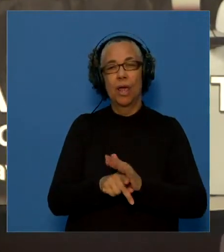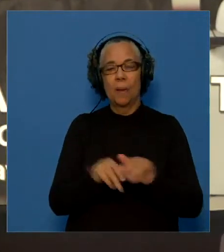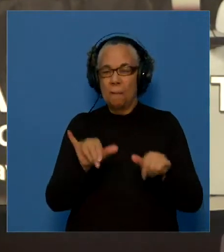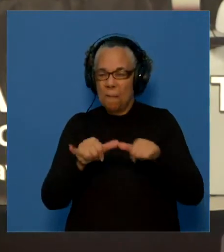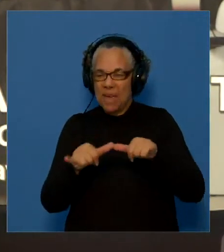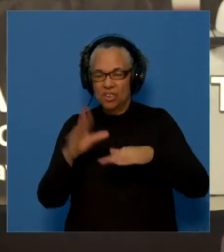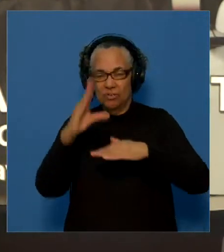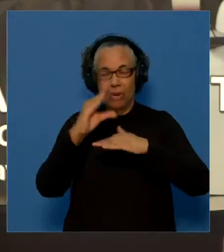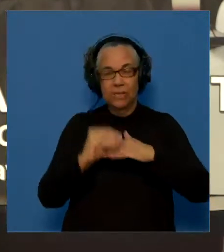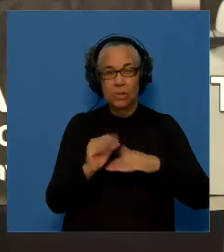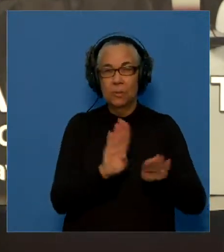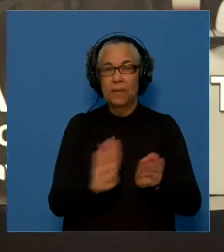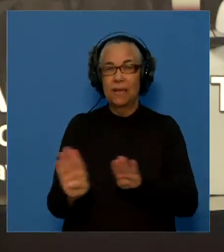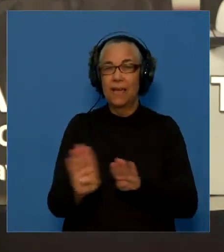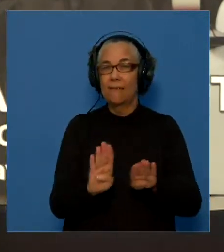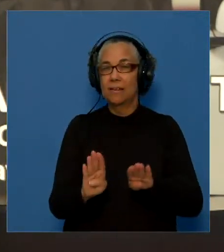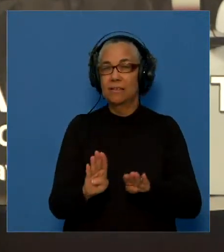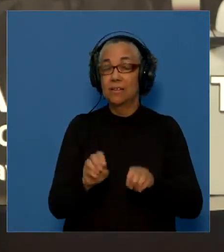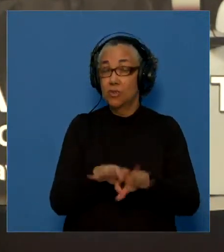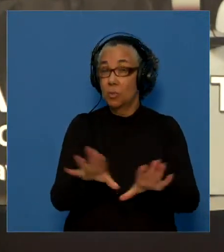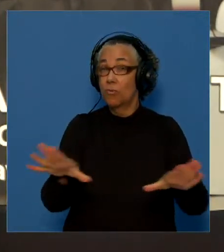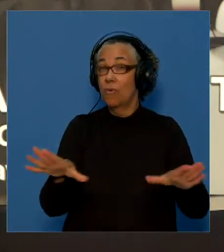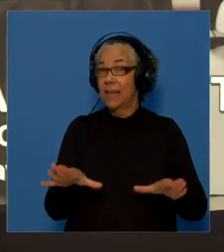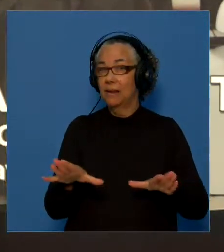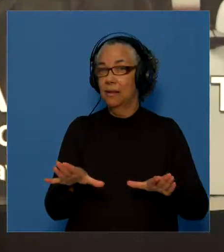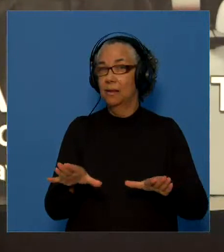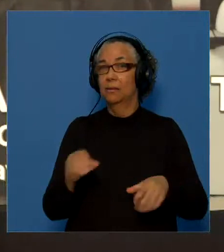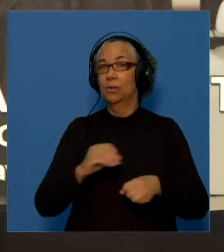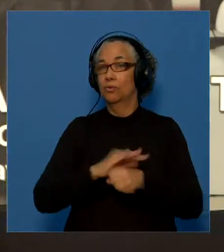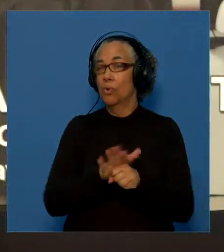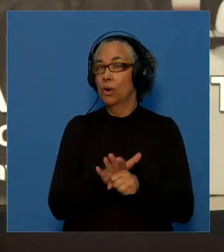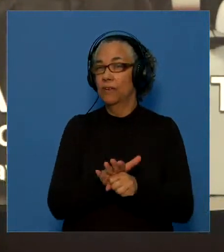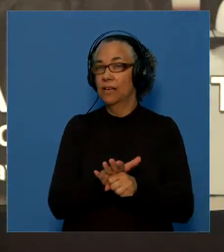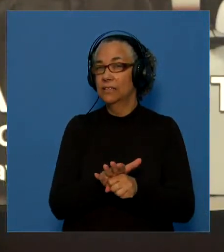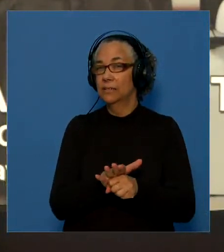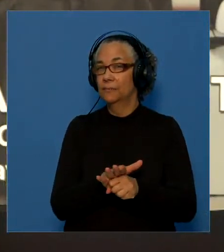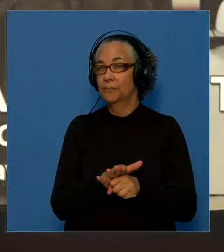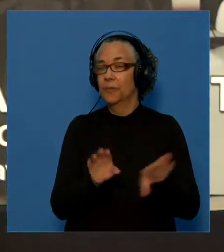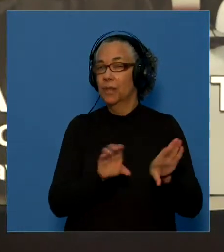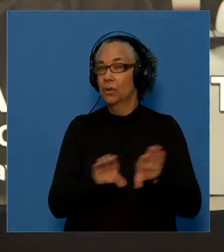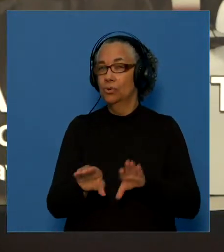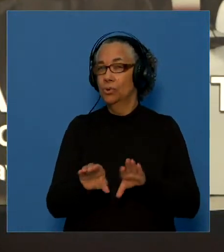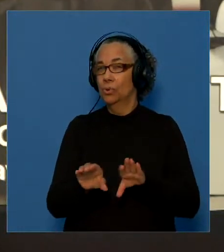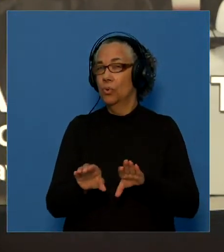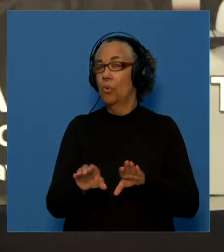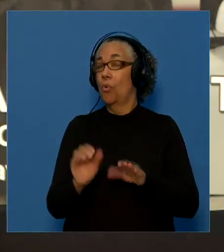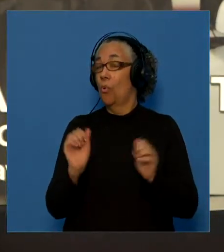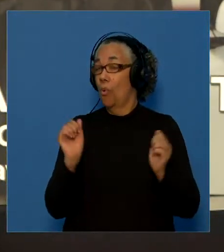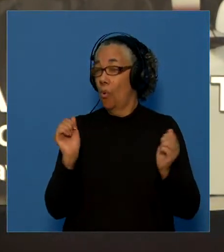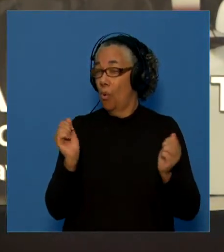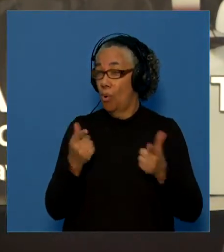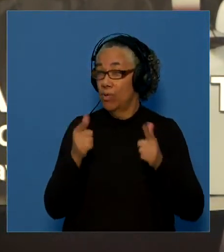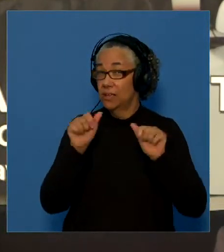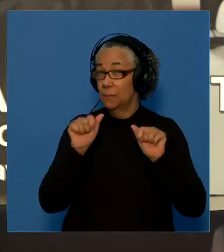behaviors that spread the coronavirus. And in doing all we can to test,